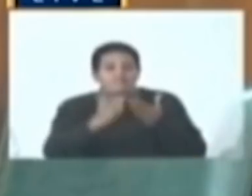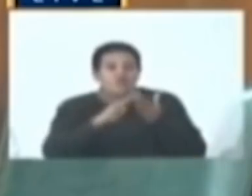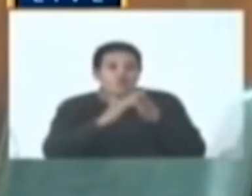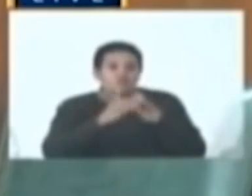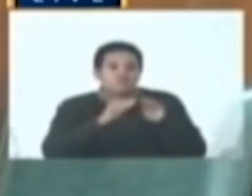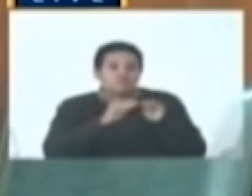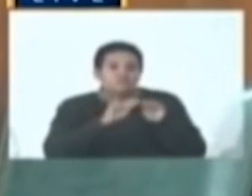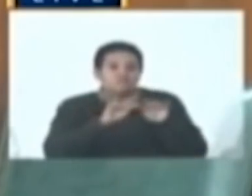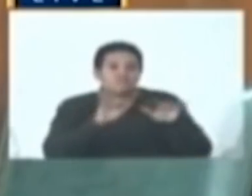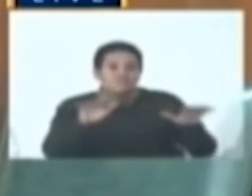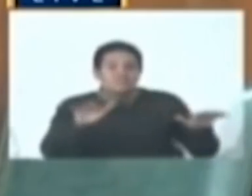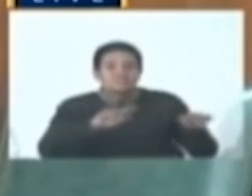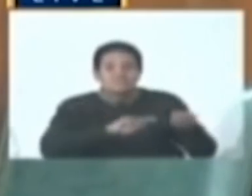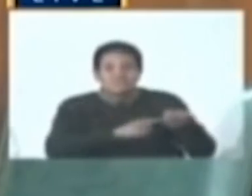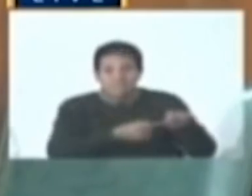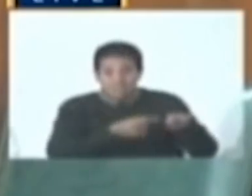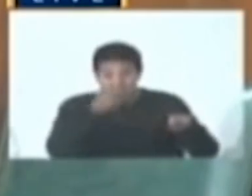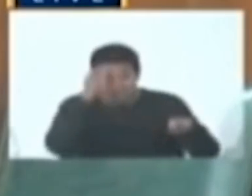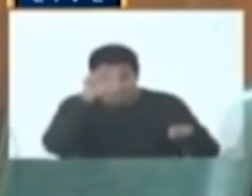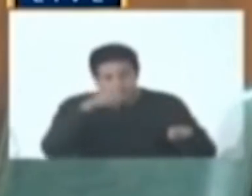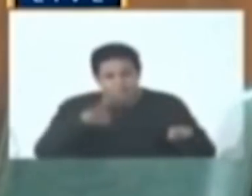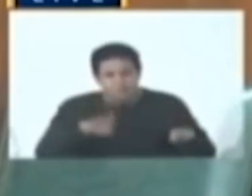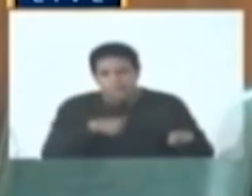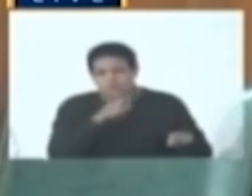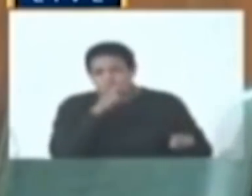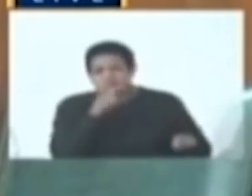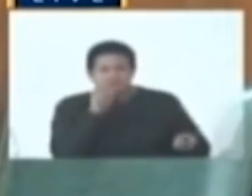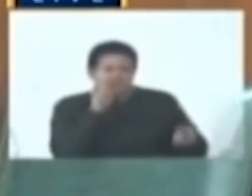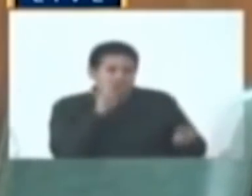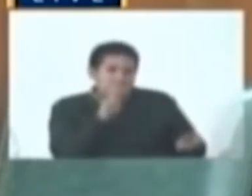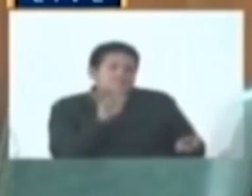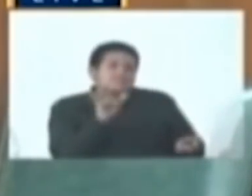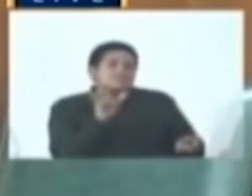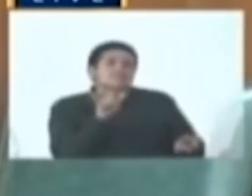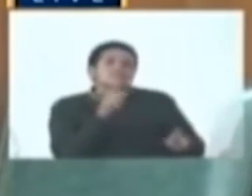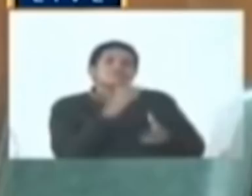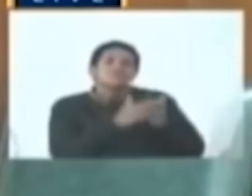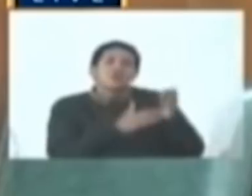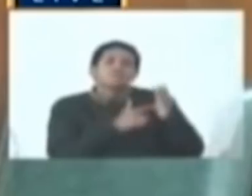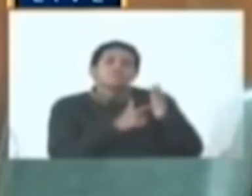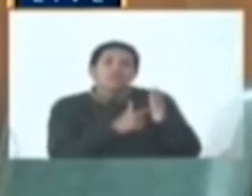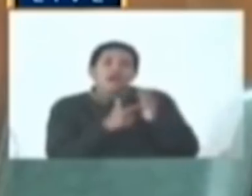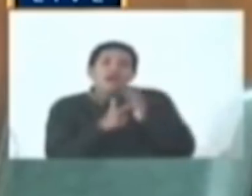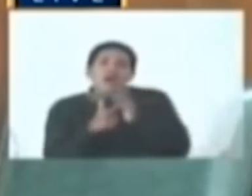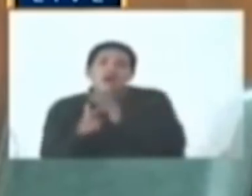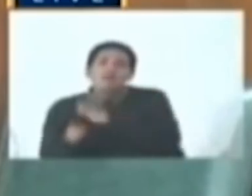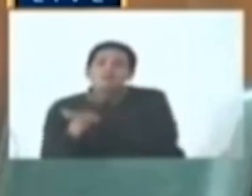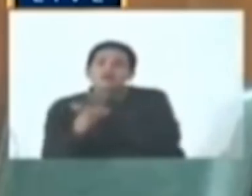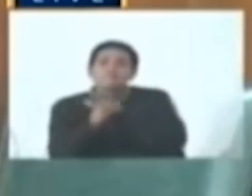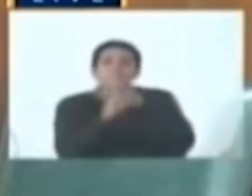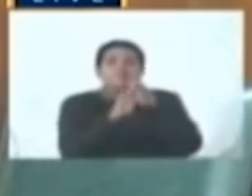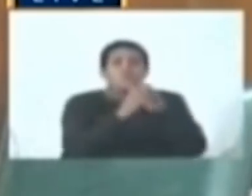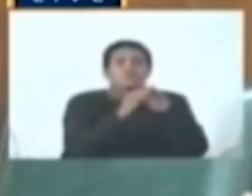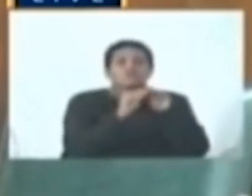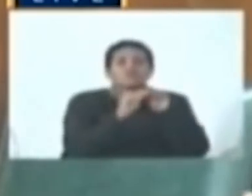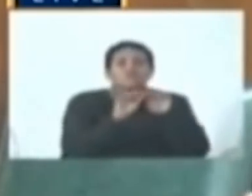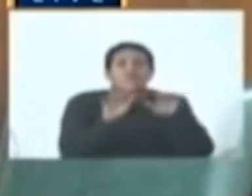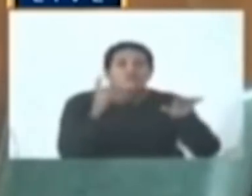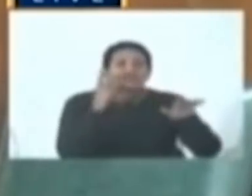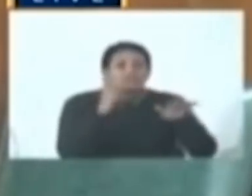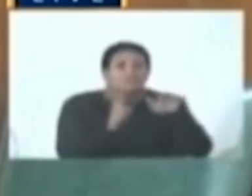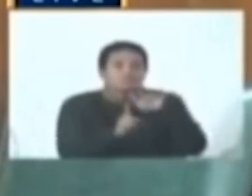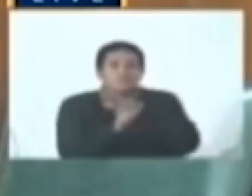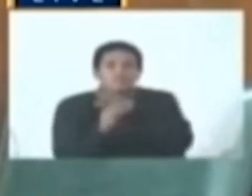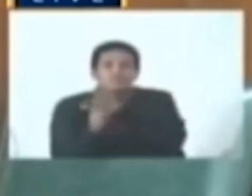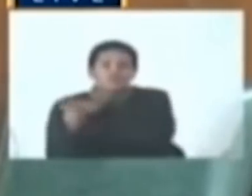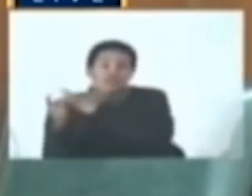spread begins. Now, we're seeing signs of community spread now, just about. This